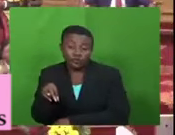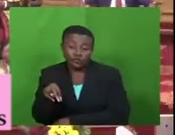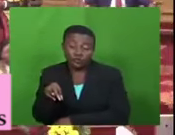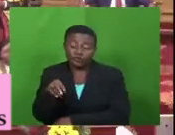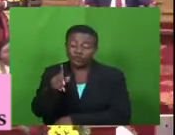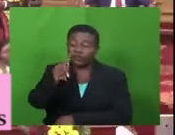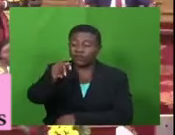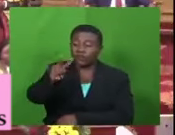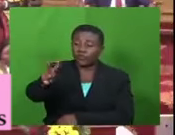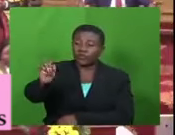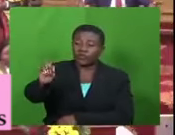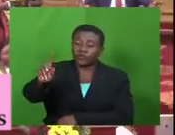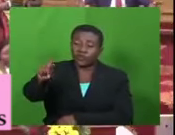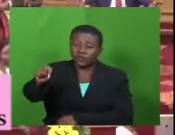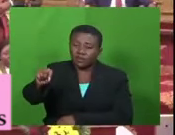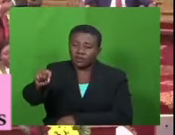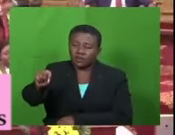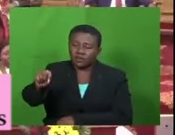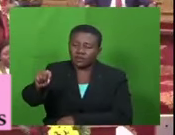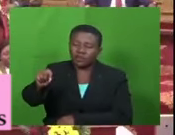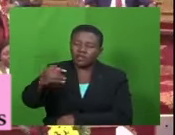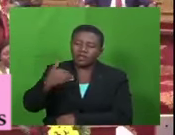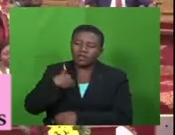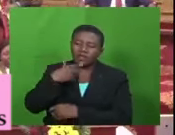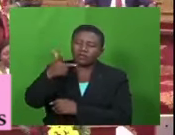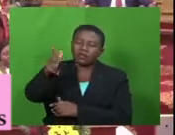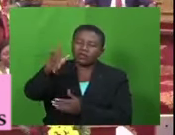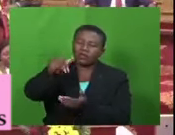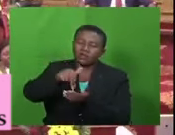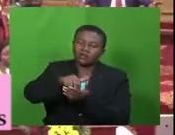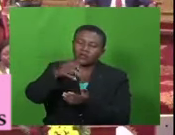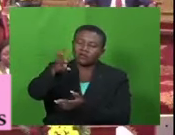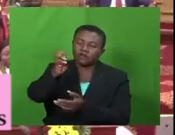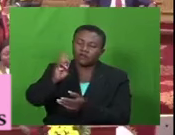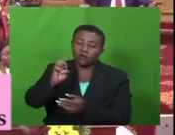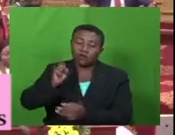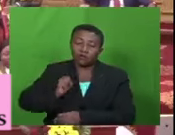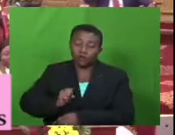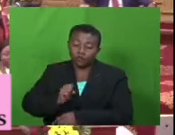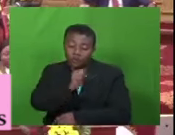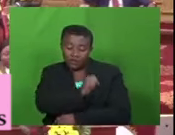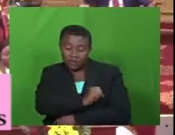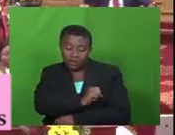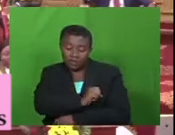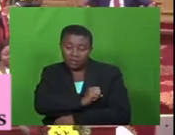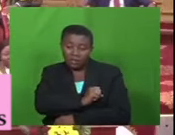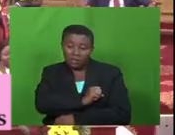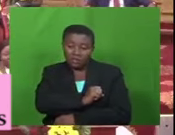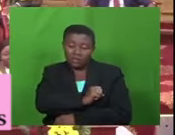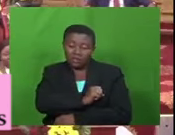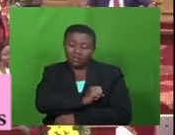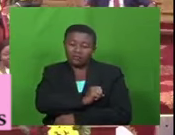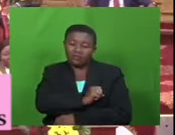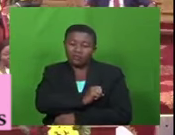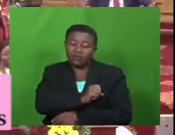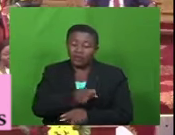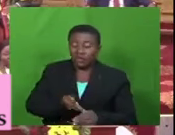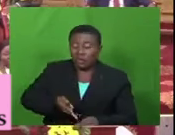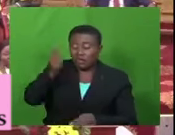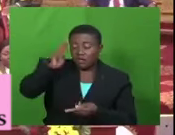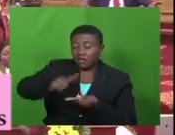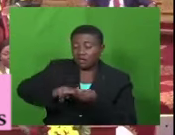TVET service recruited 3,400 staff, the highest in the history of TVET in Ghana, to accommodate